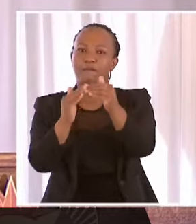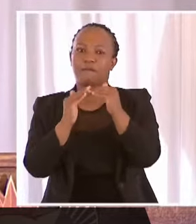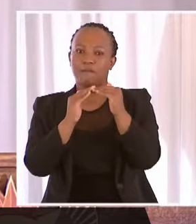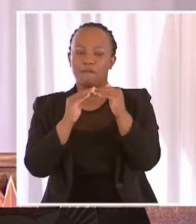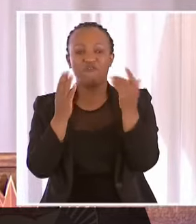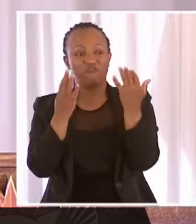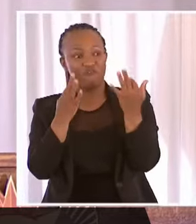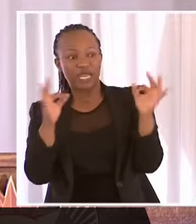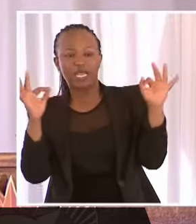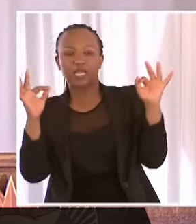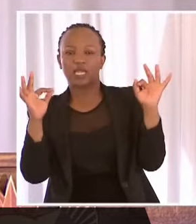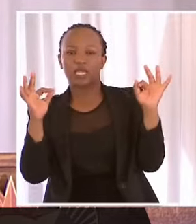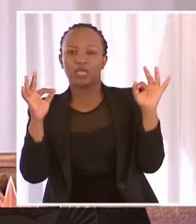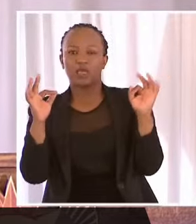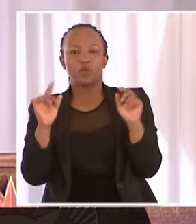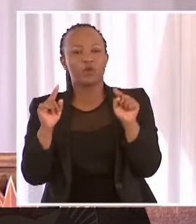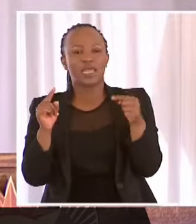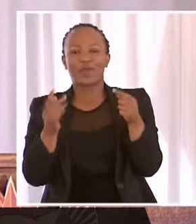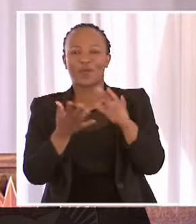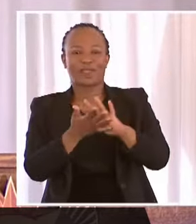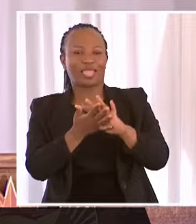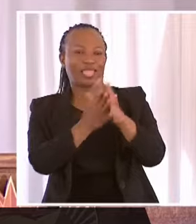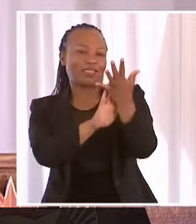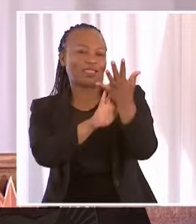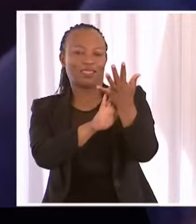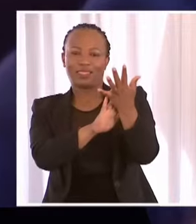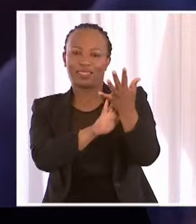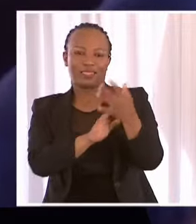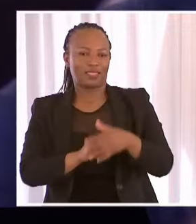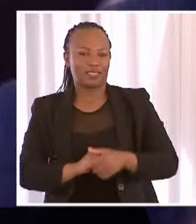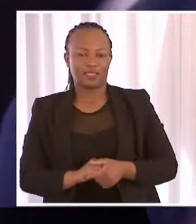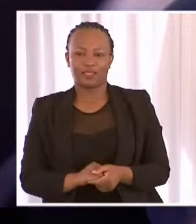and so we should not squander it.